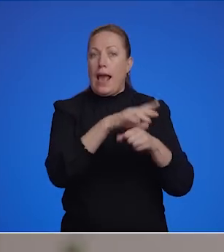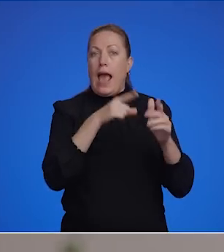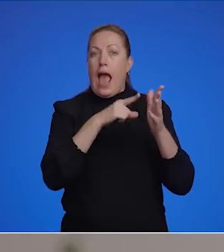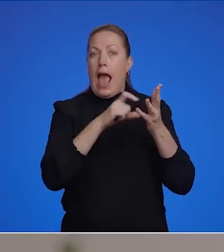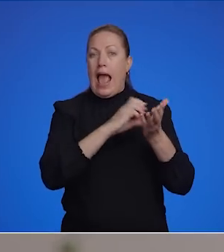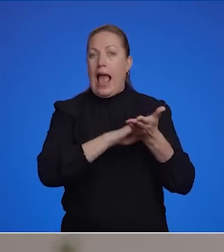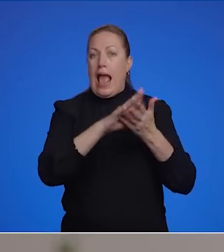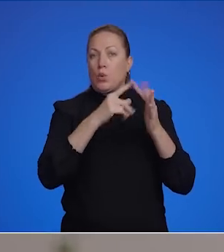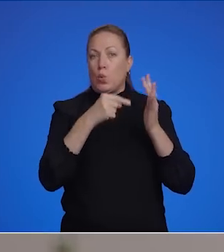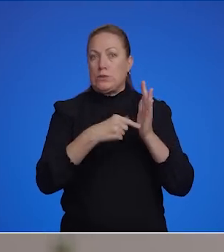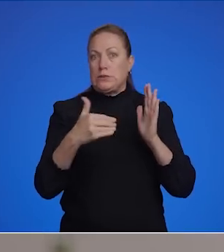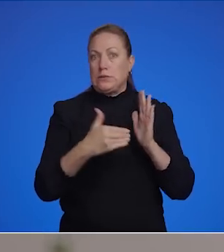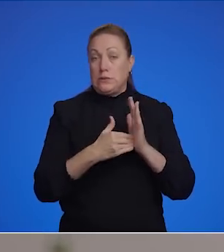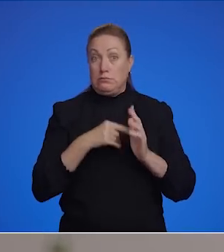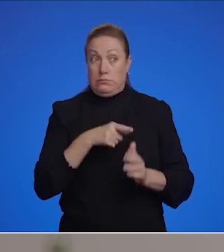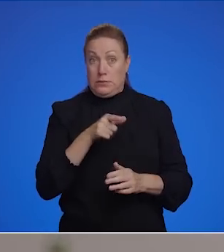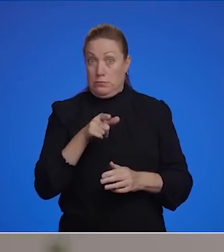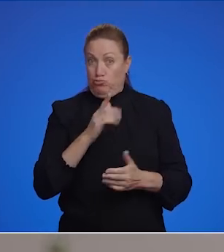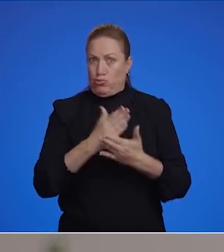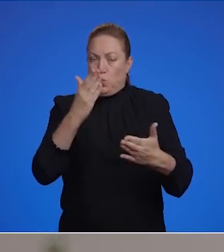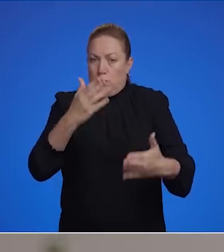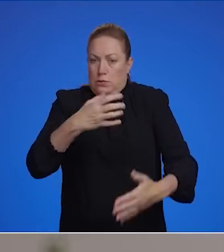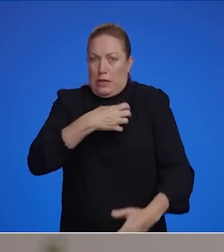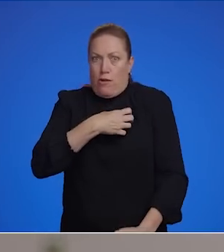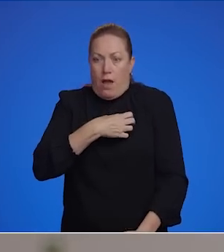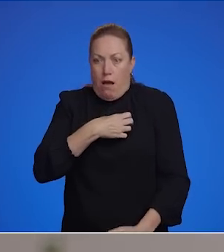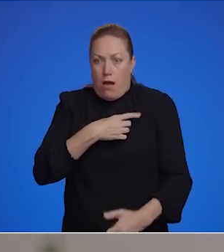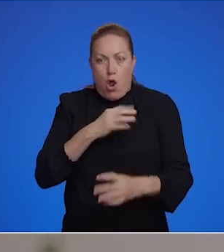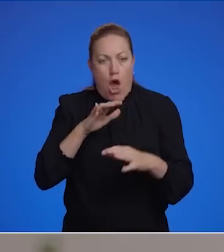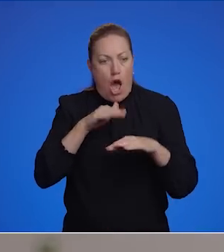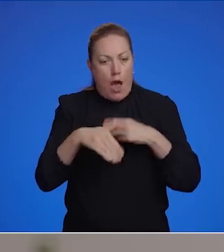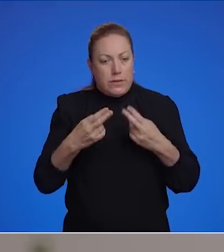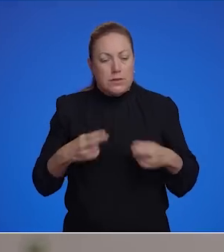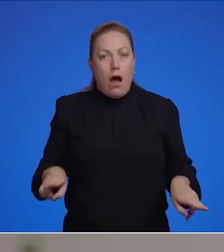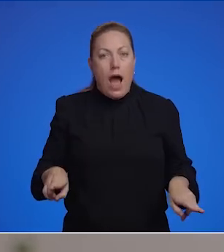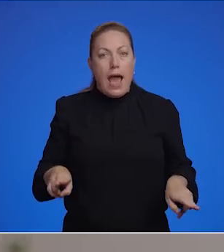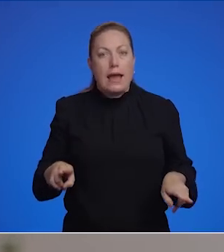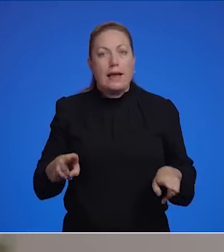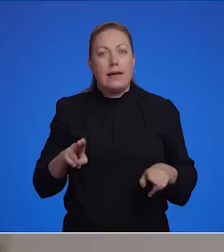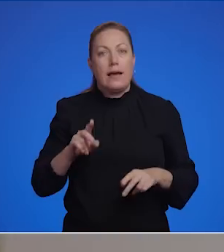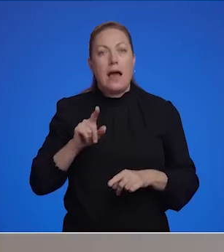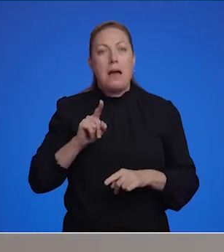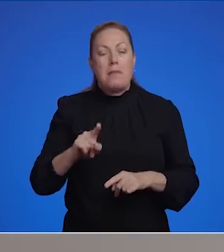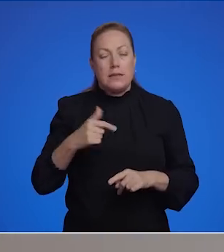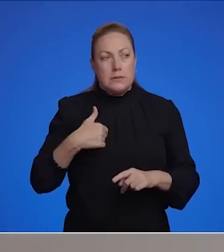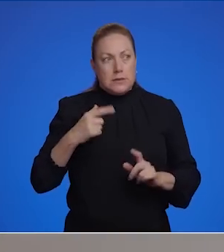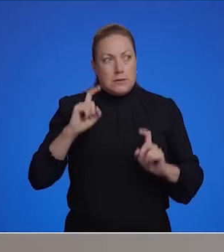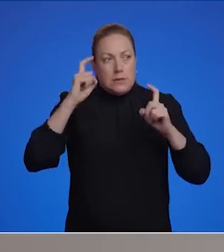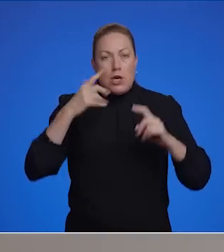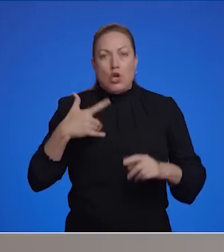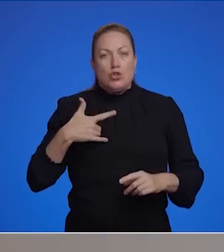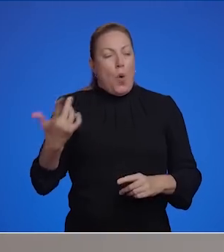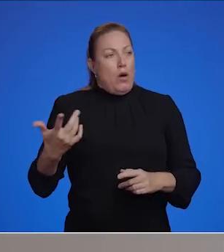And Höss was terrified, not of dying, but of life in Polish